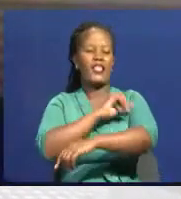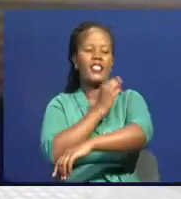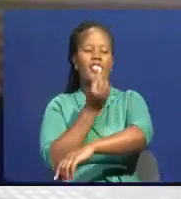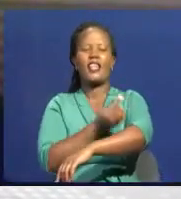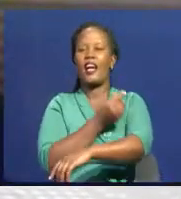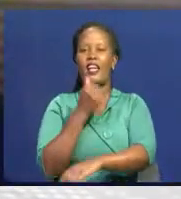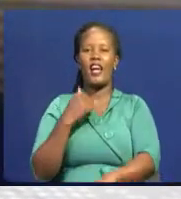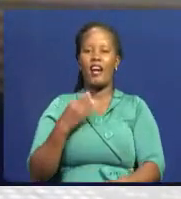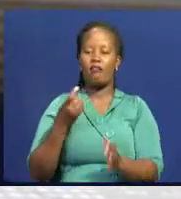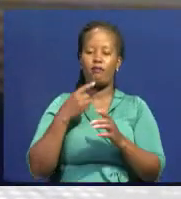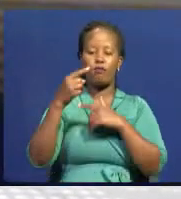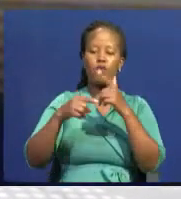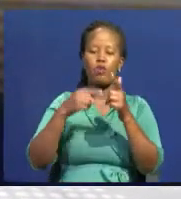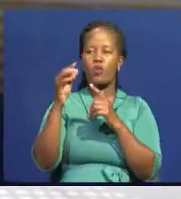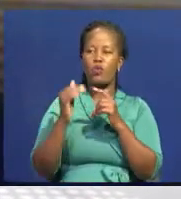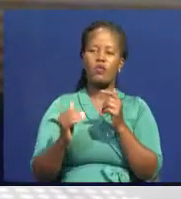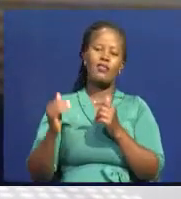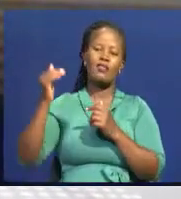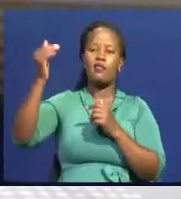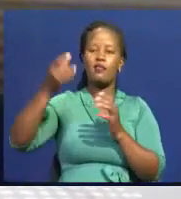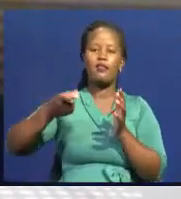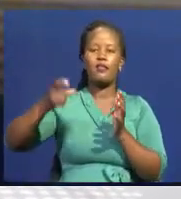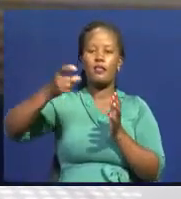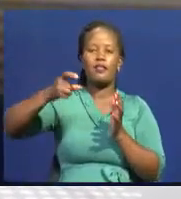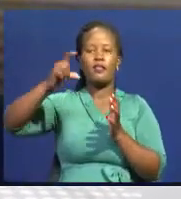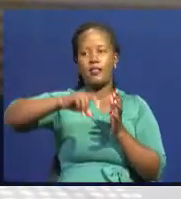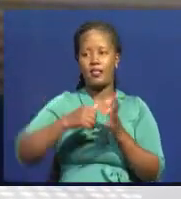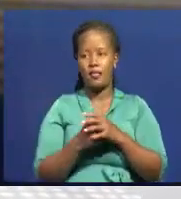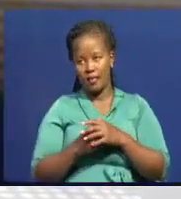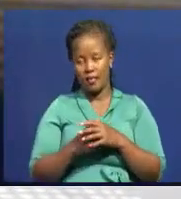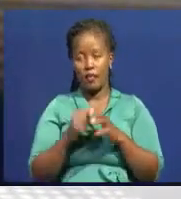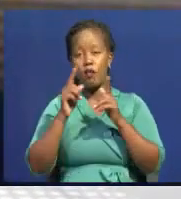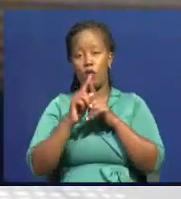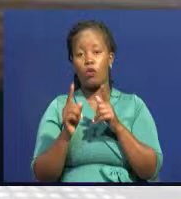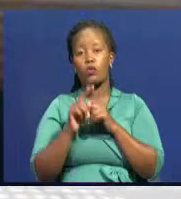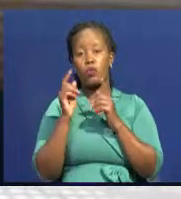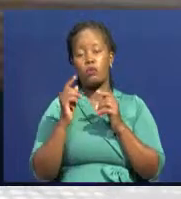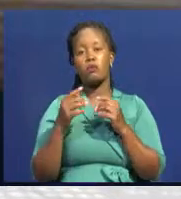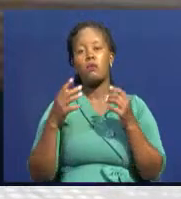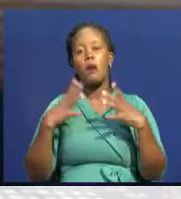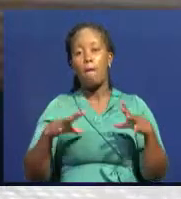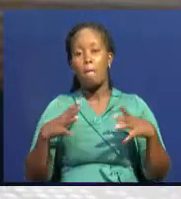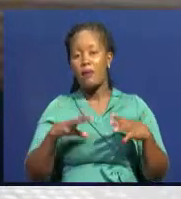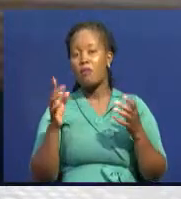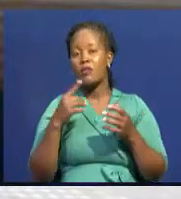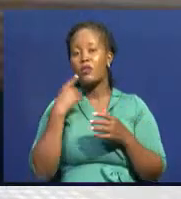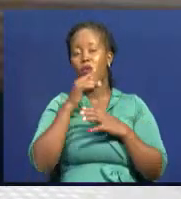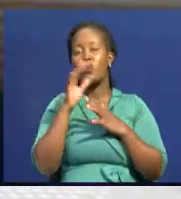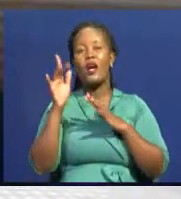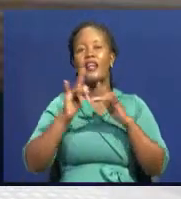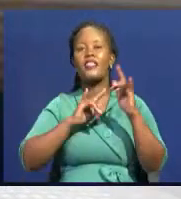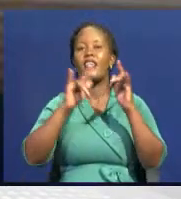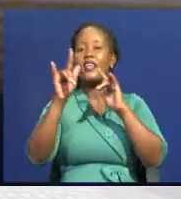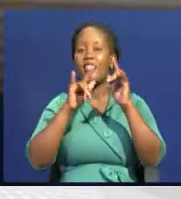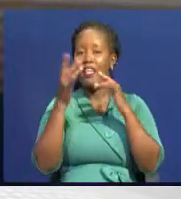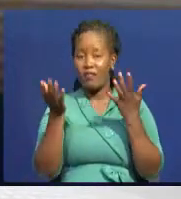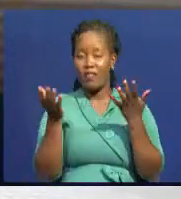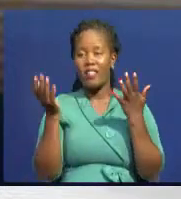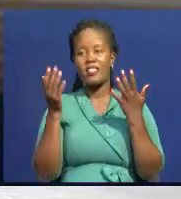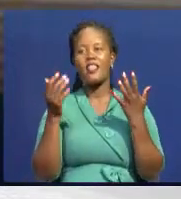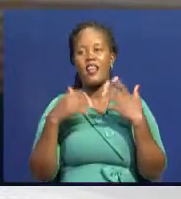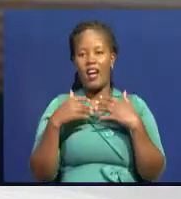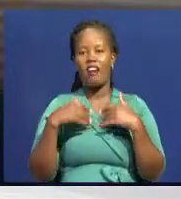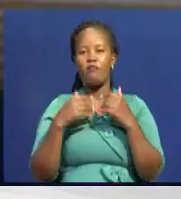in Kenya, people say, okay, we are seeing a lot of money from diaspora. Diaspora is very segmented in a